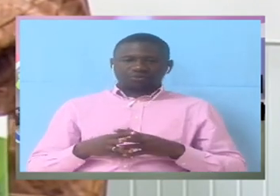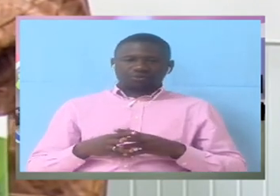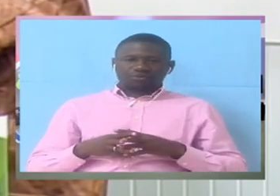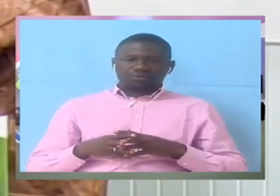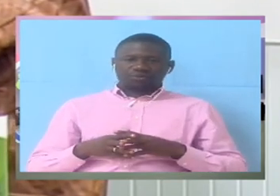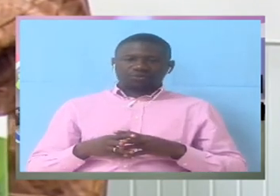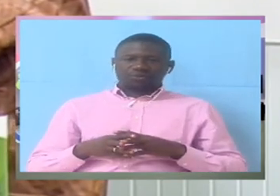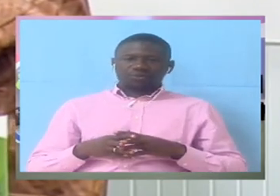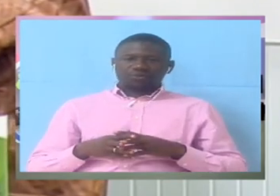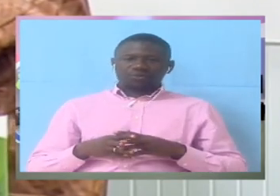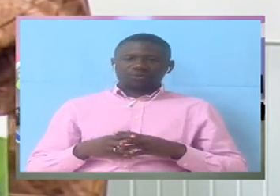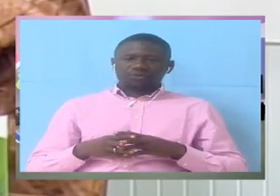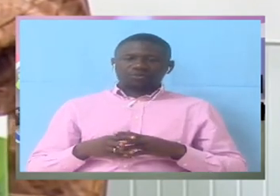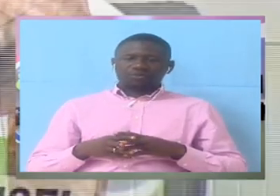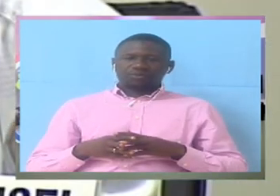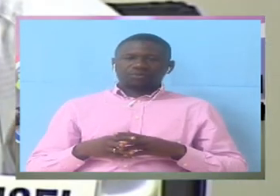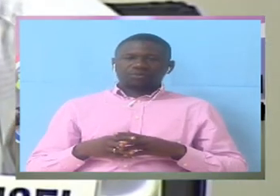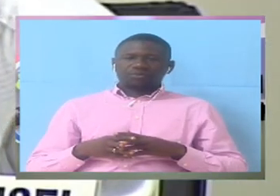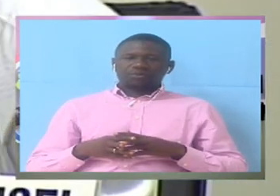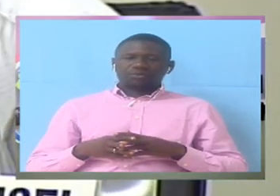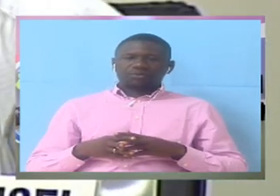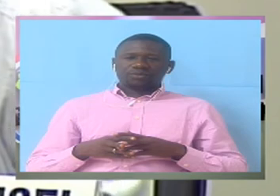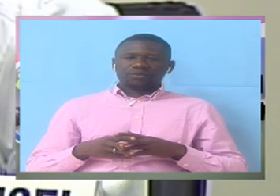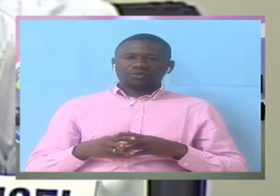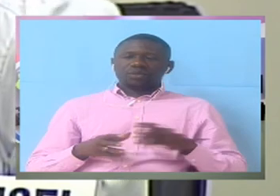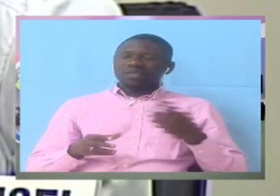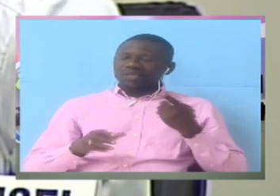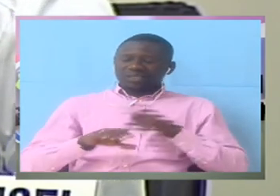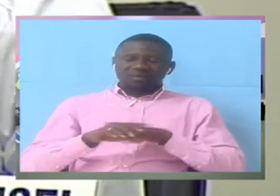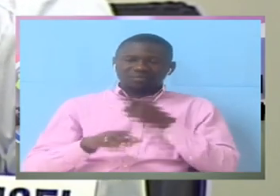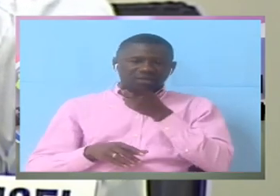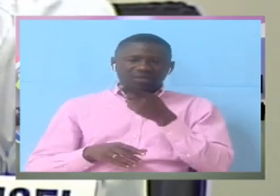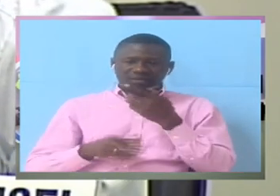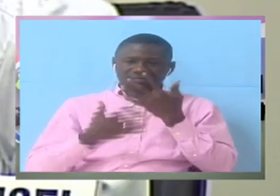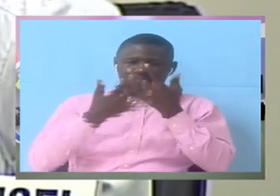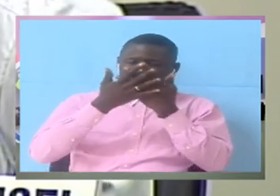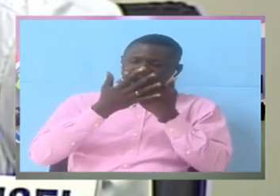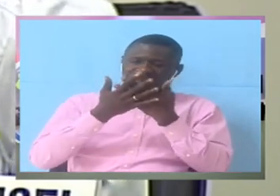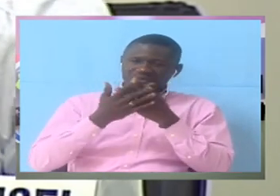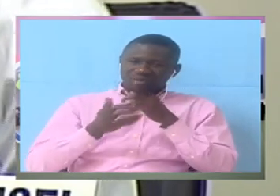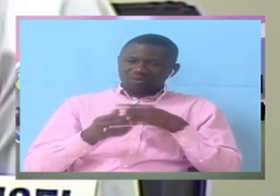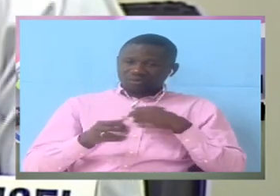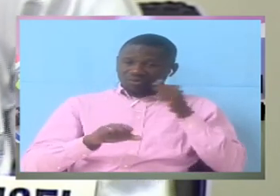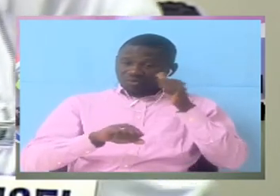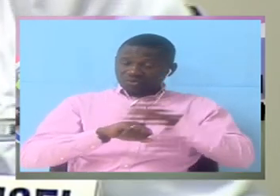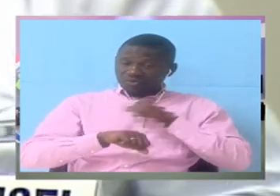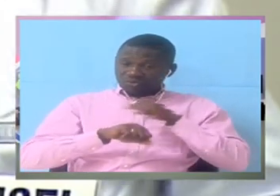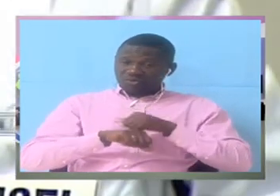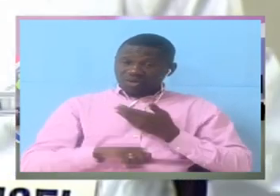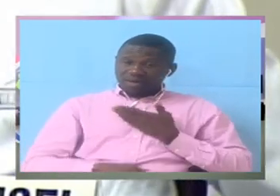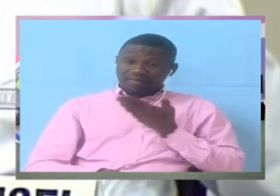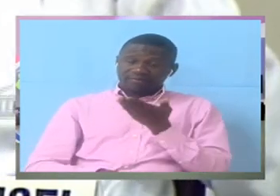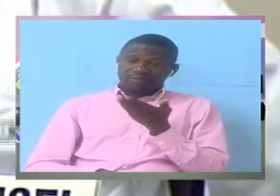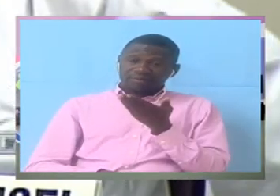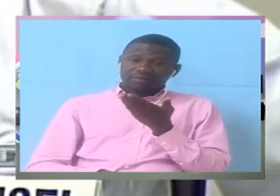2 or 3 months. While at the Mile 2 prison, were you ever tortured?